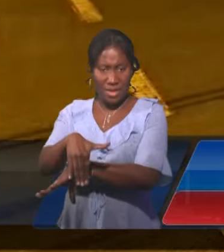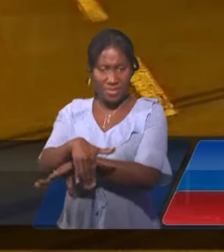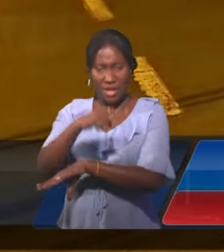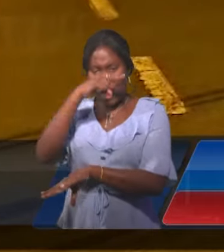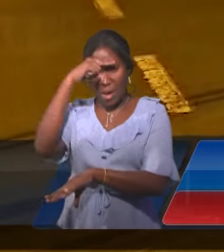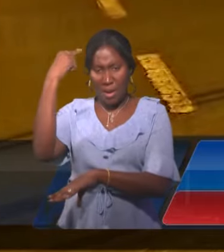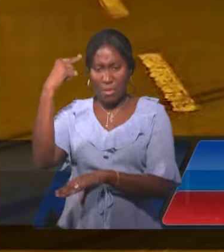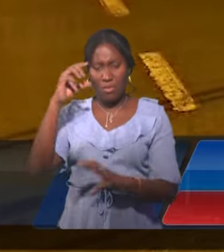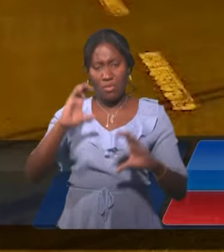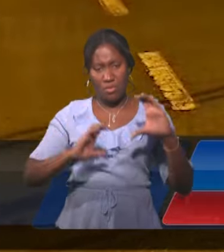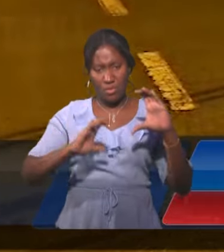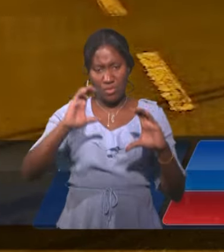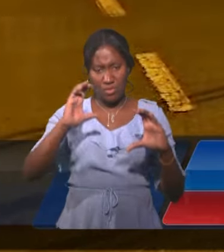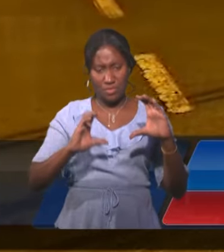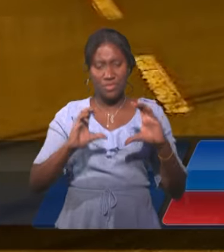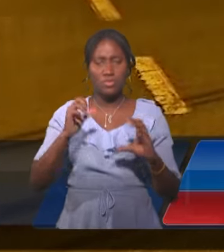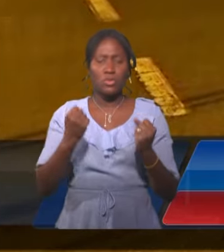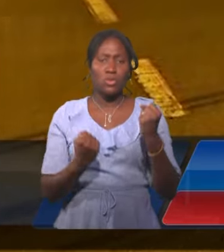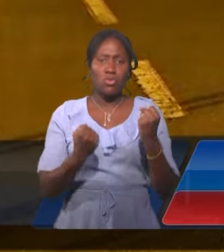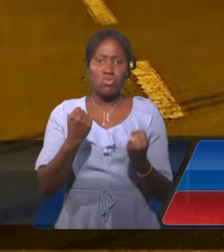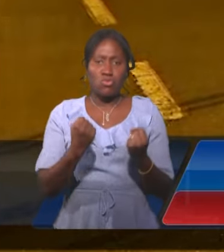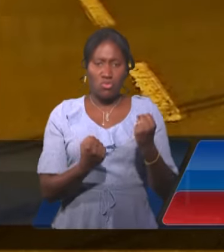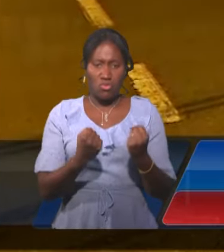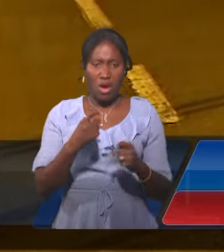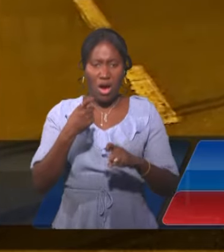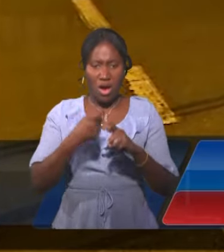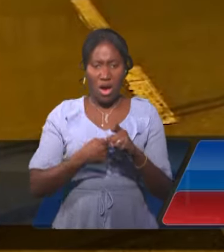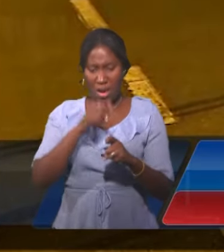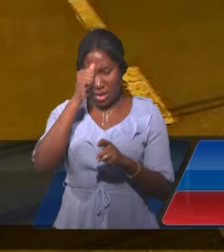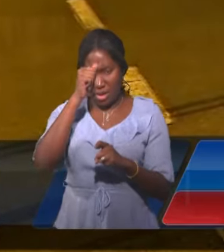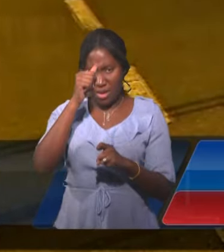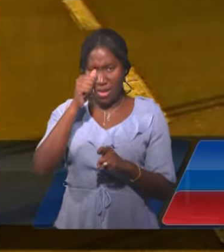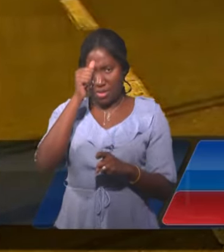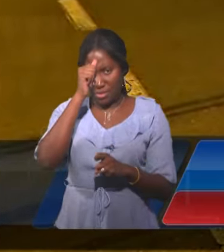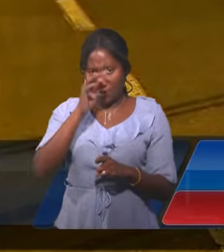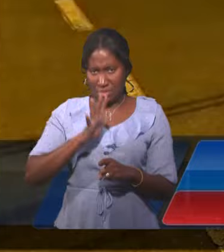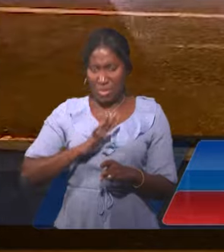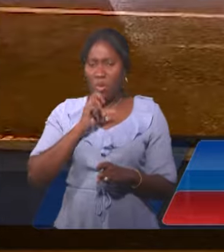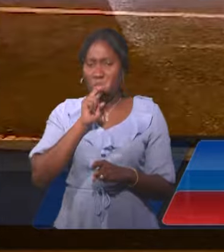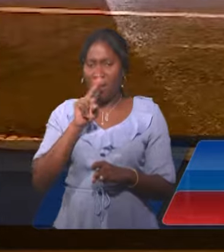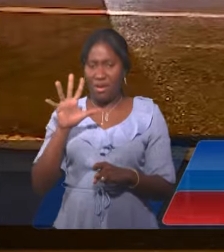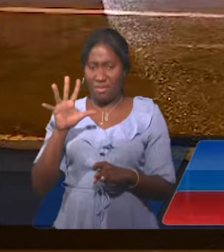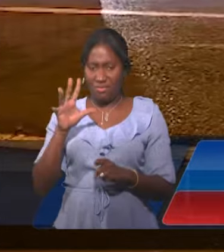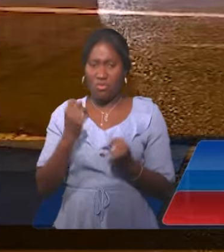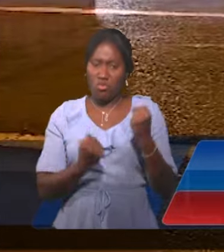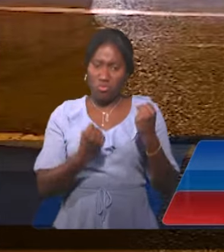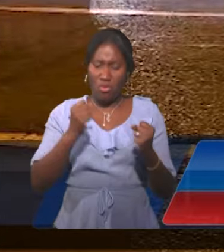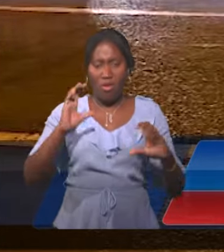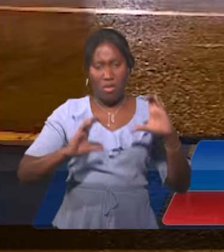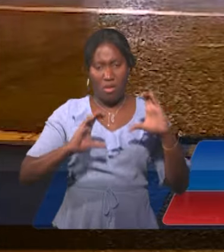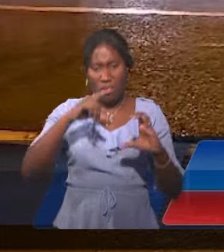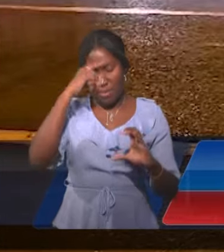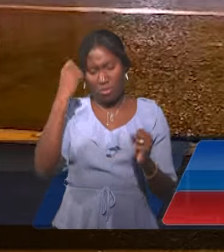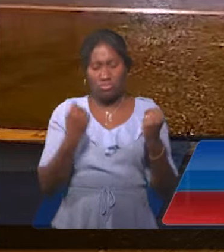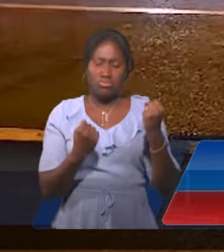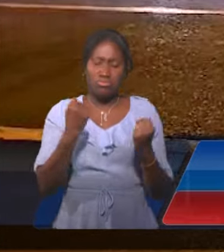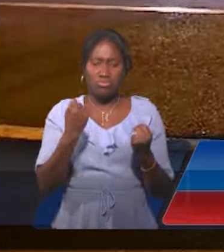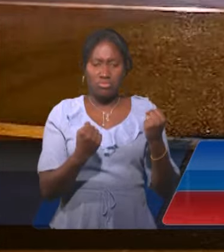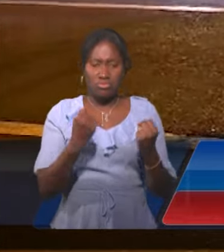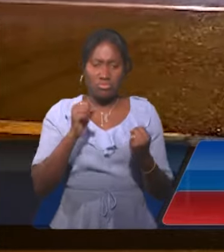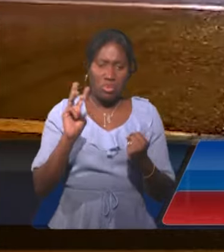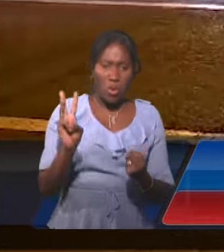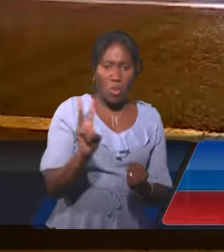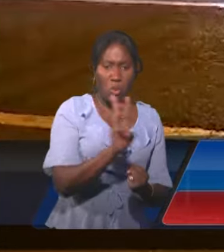black Volkswagen Jetta sedan driven by a 25-year-old of Booker Road, Mount Pleasant, Tobago, was heading